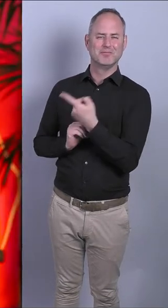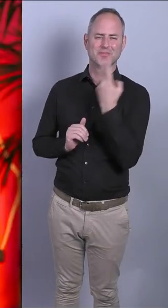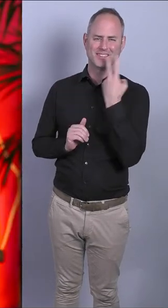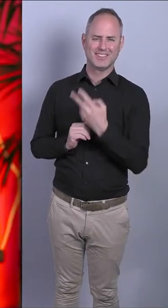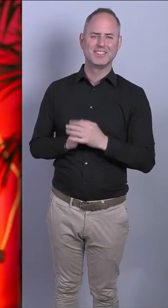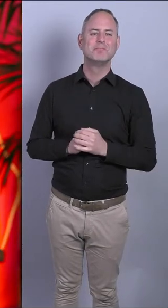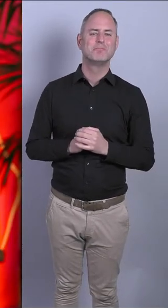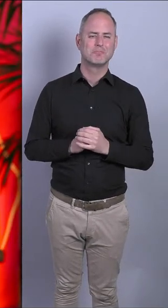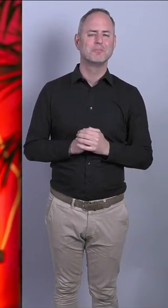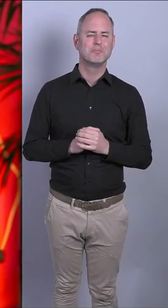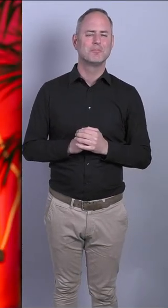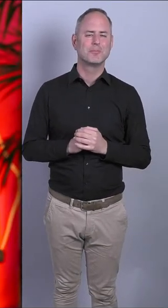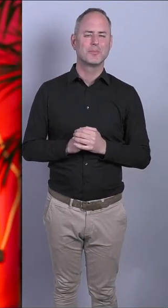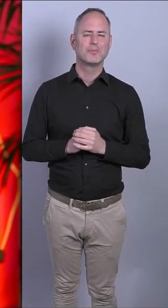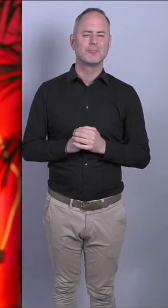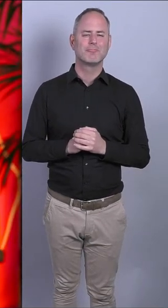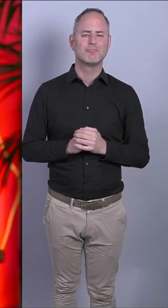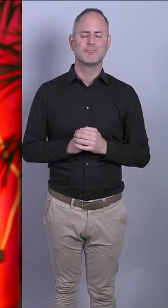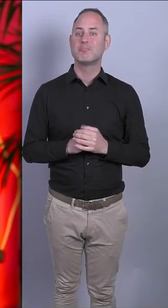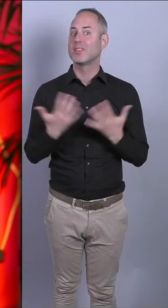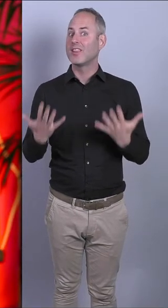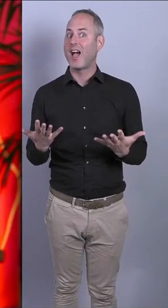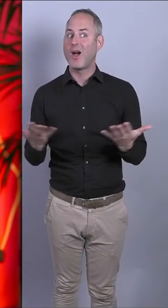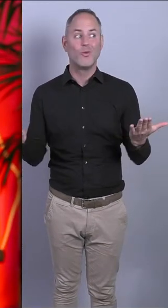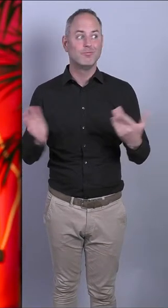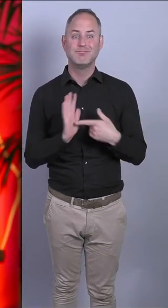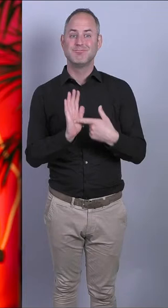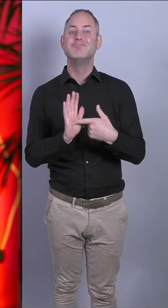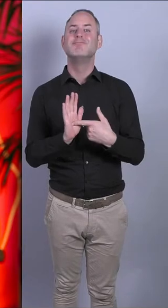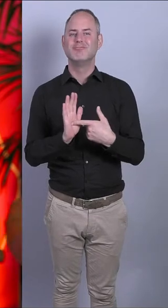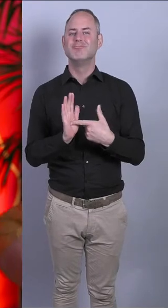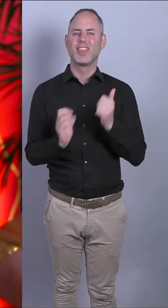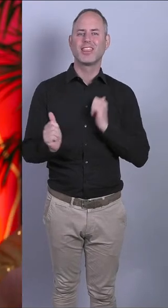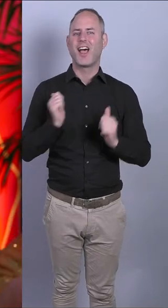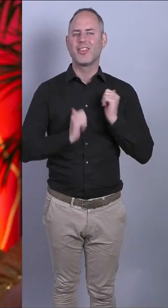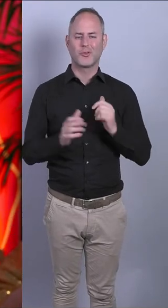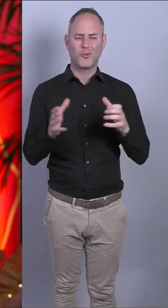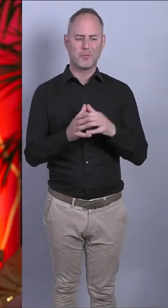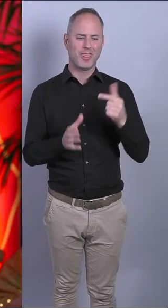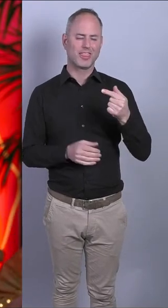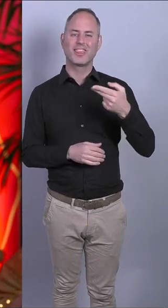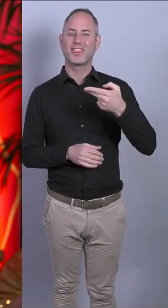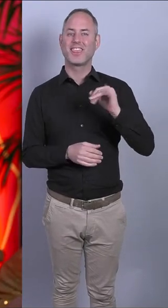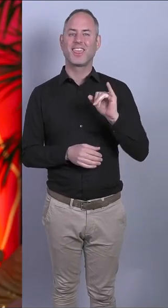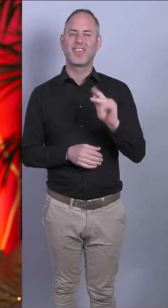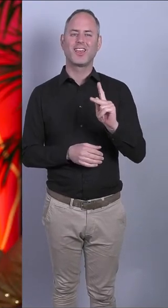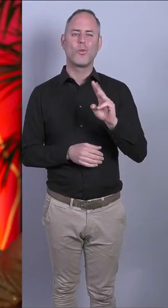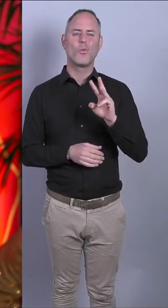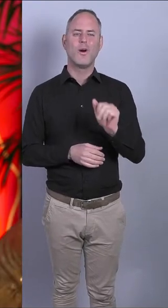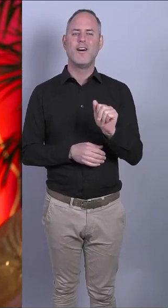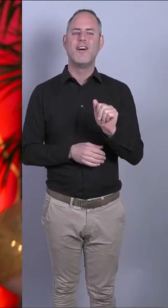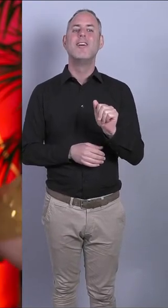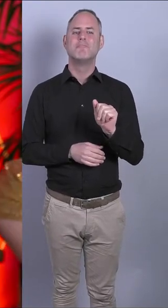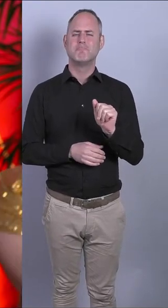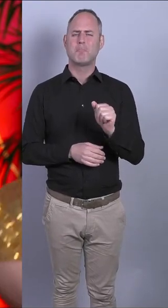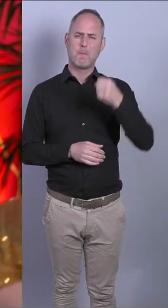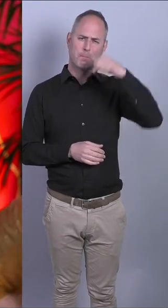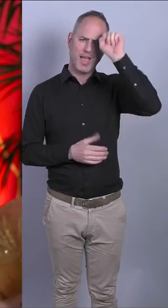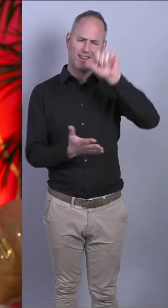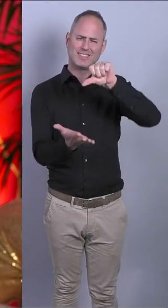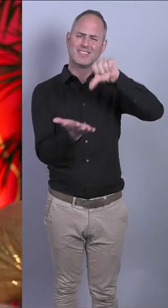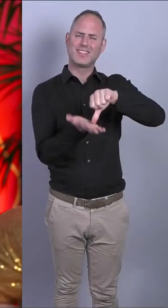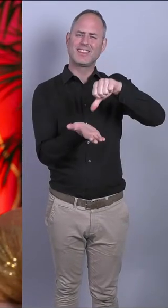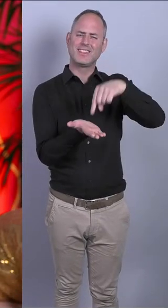So here we go. Here's the Tikwa Theater. That is a modern theater group from Berlin,